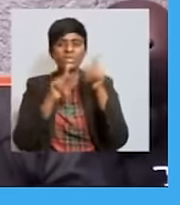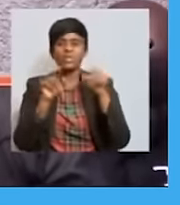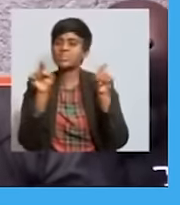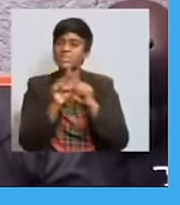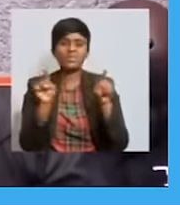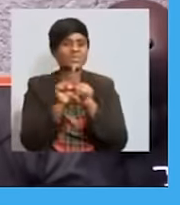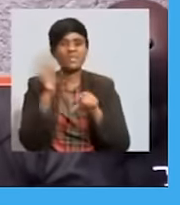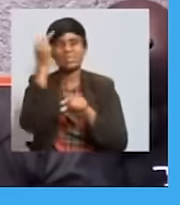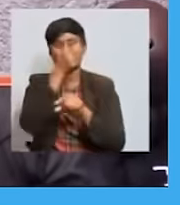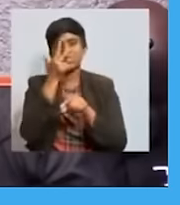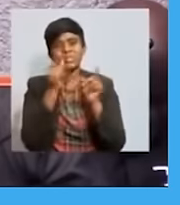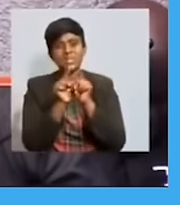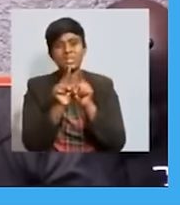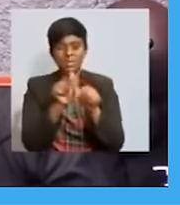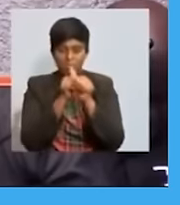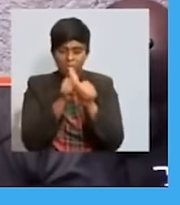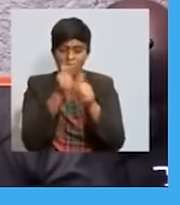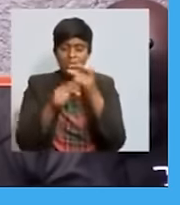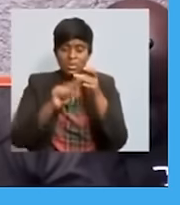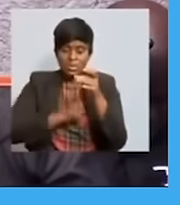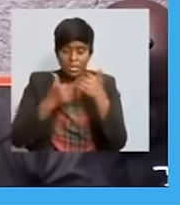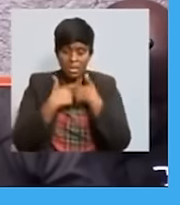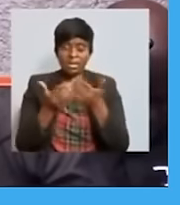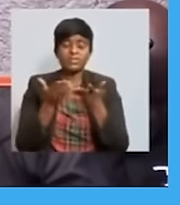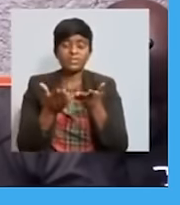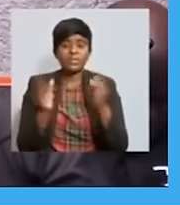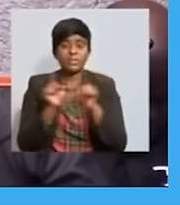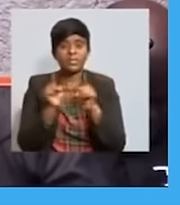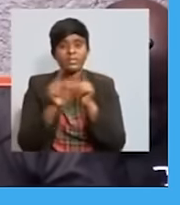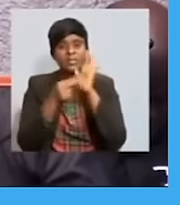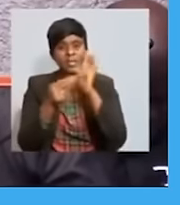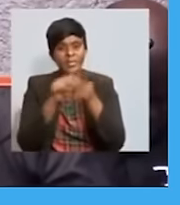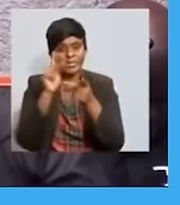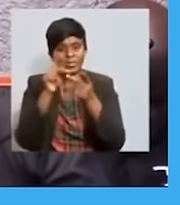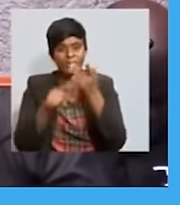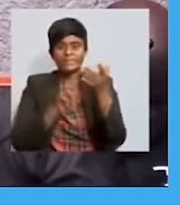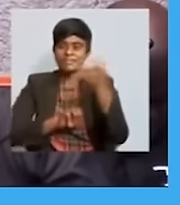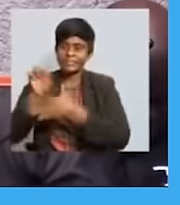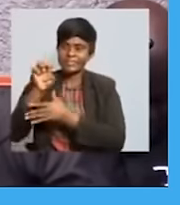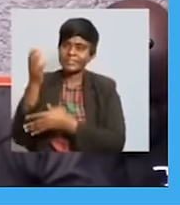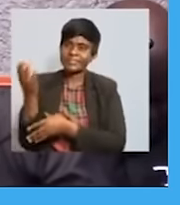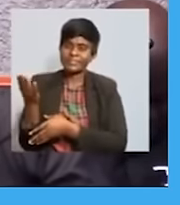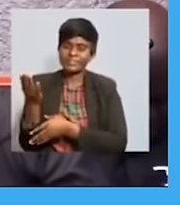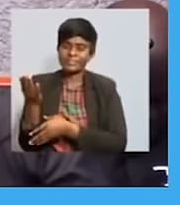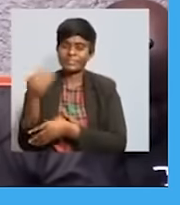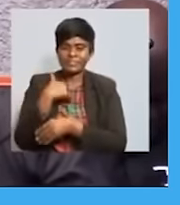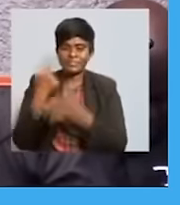same things. But according to what we have here, it looks like the executive